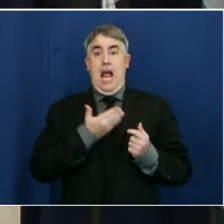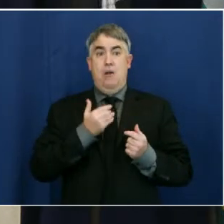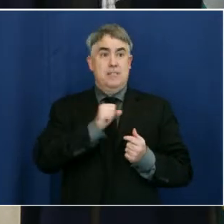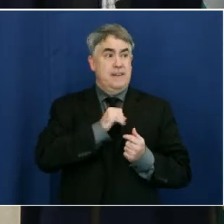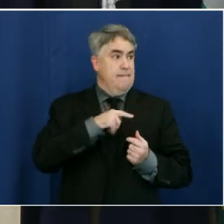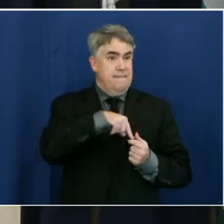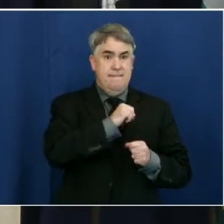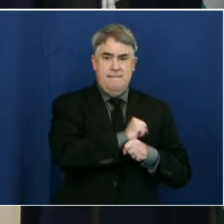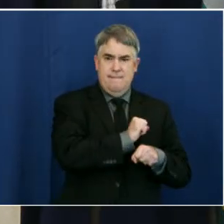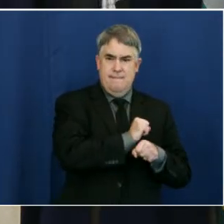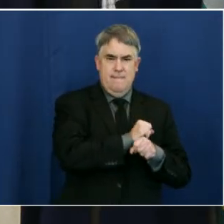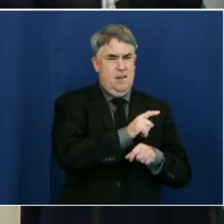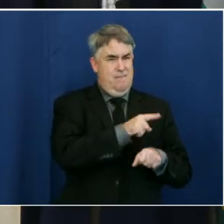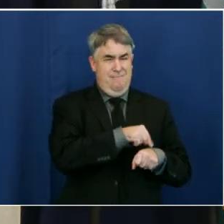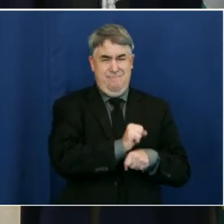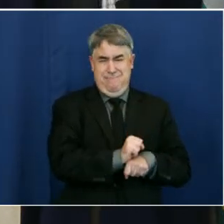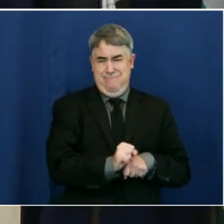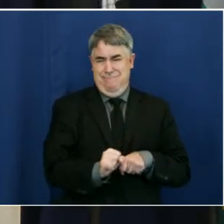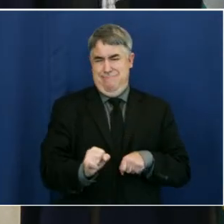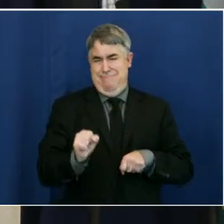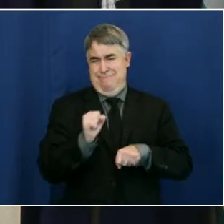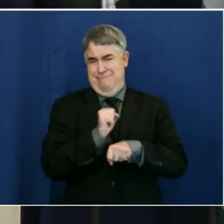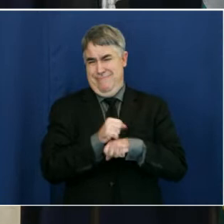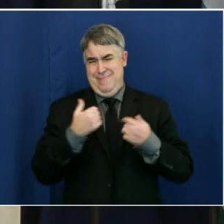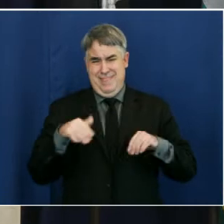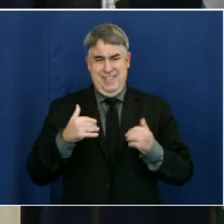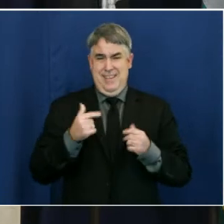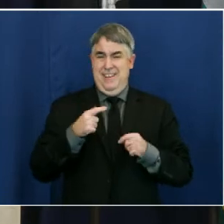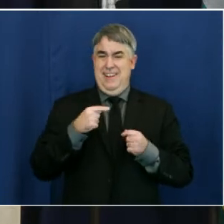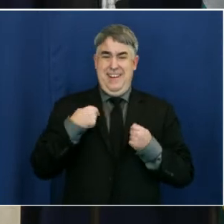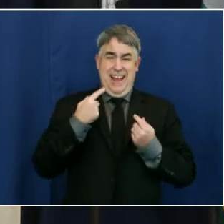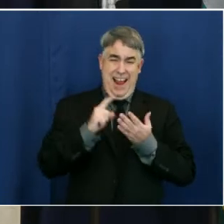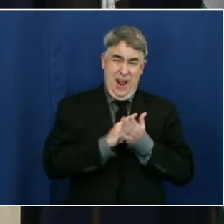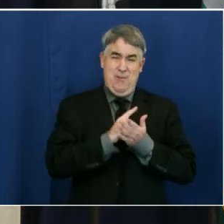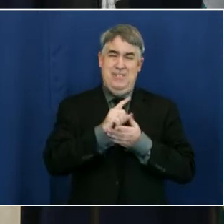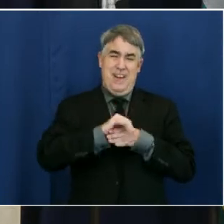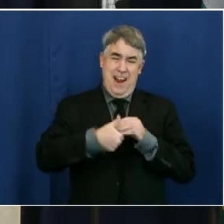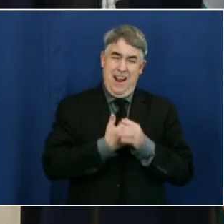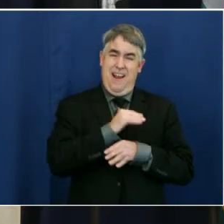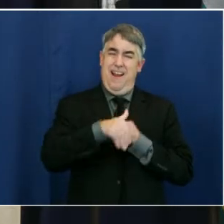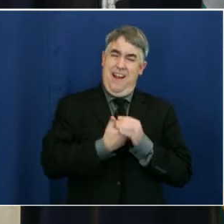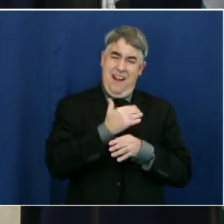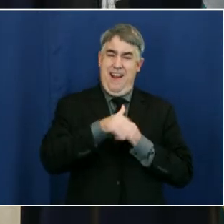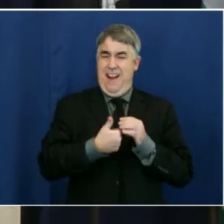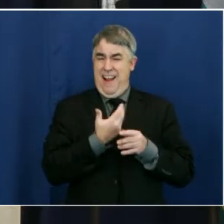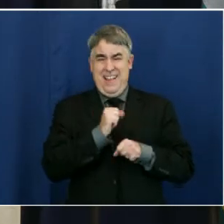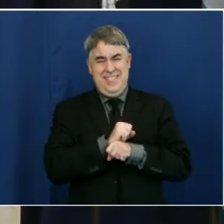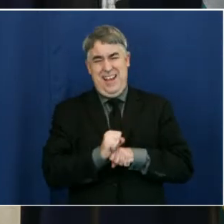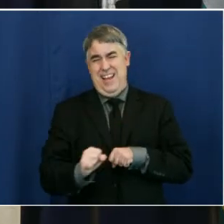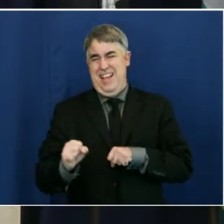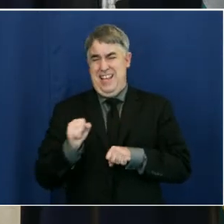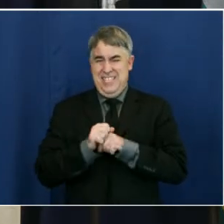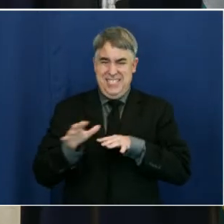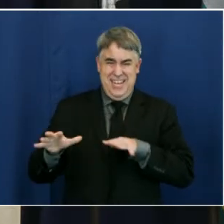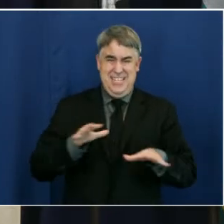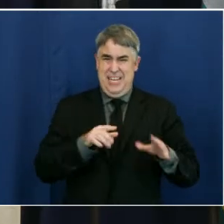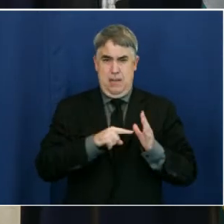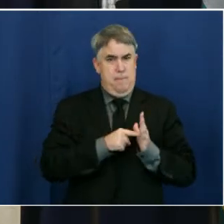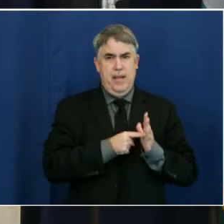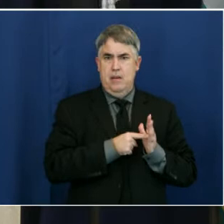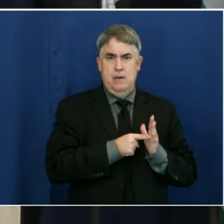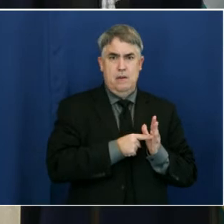diligently, long hours. We've, at the onset, followed CDC